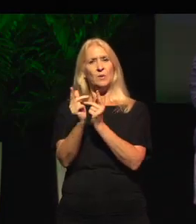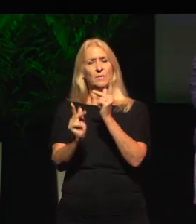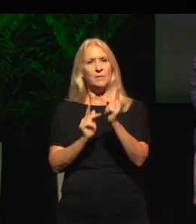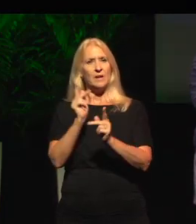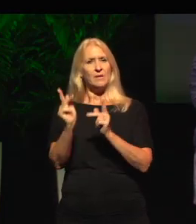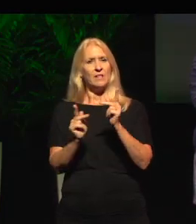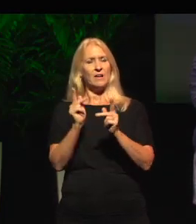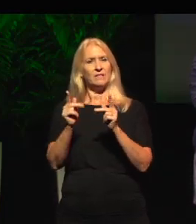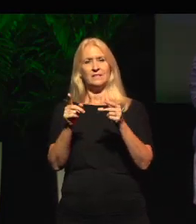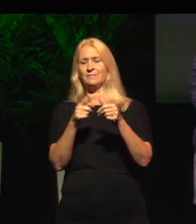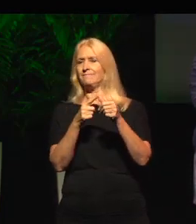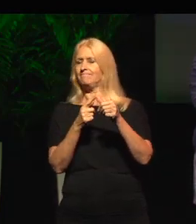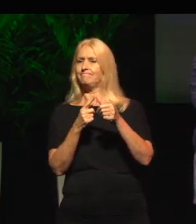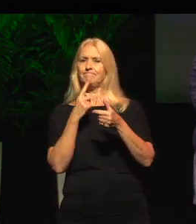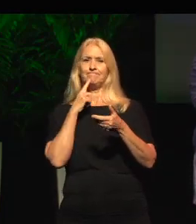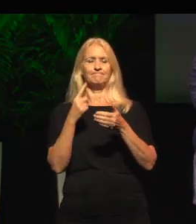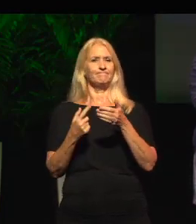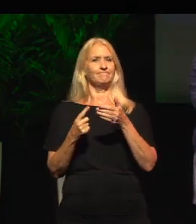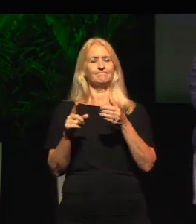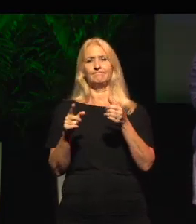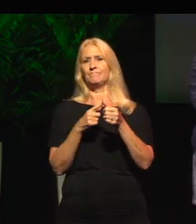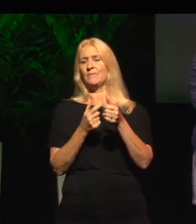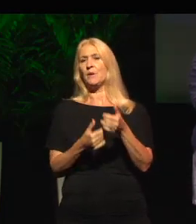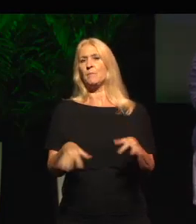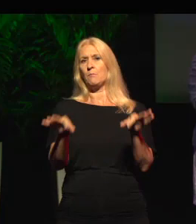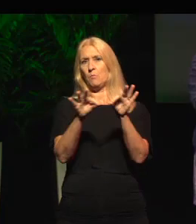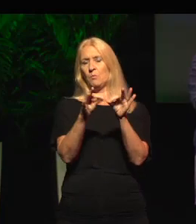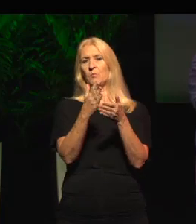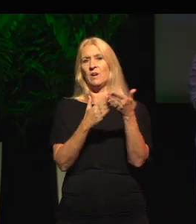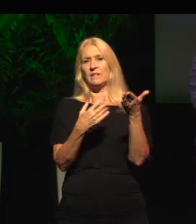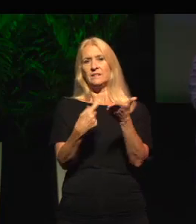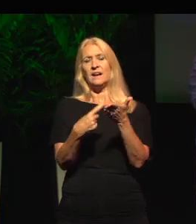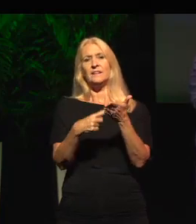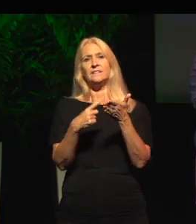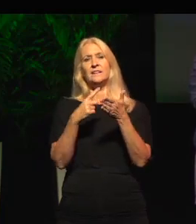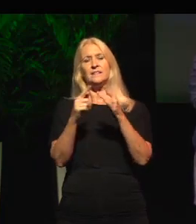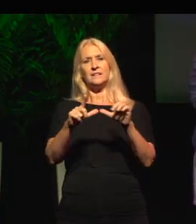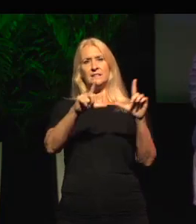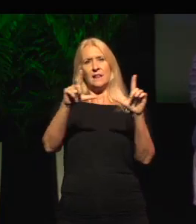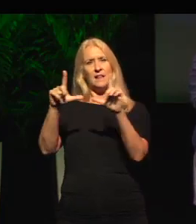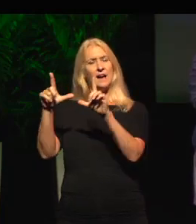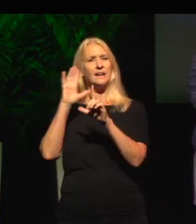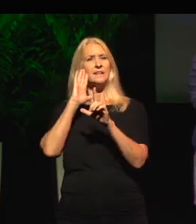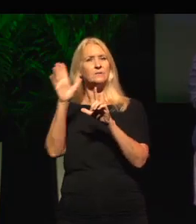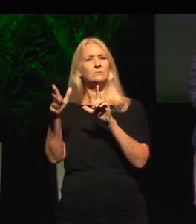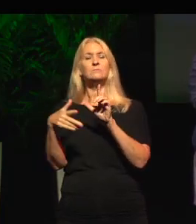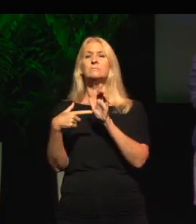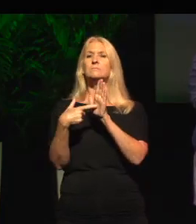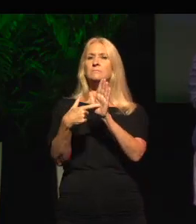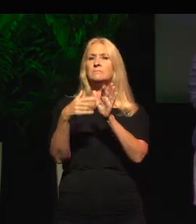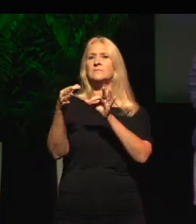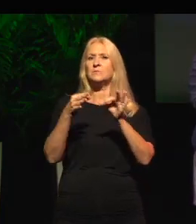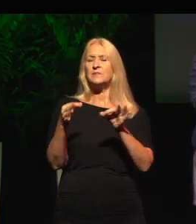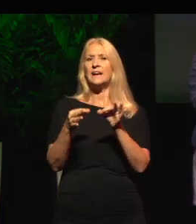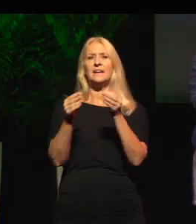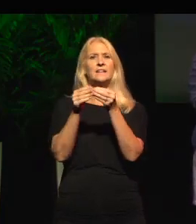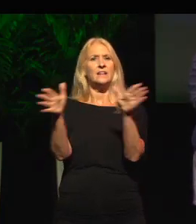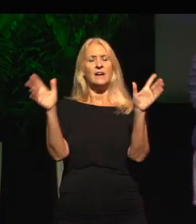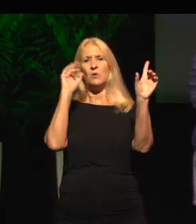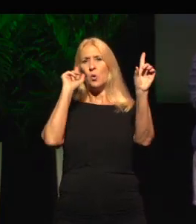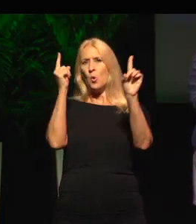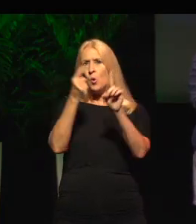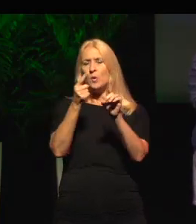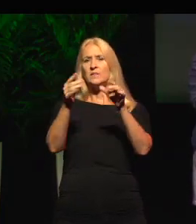been at the forefront of the discussions. The slides that follow provide an overview of the goals supporting each priority,